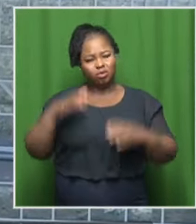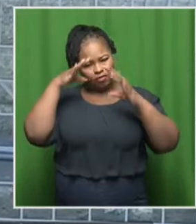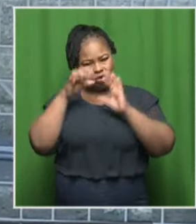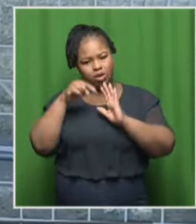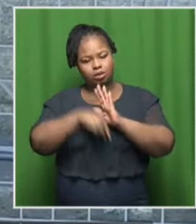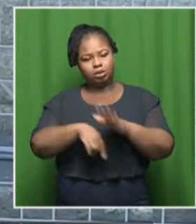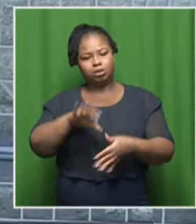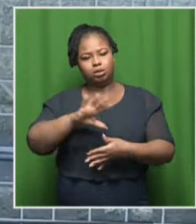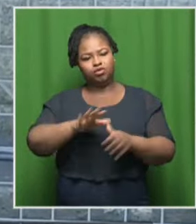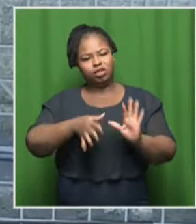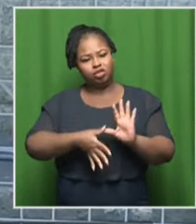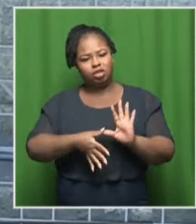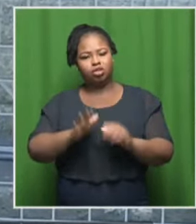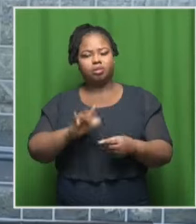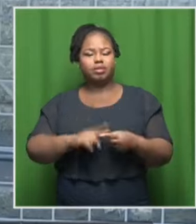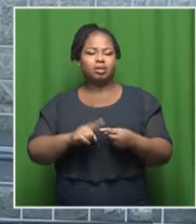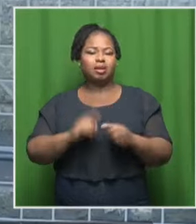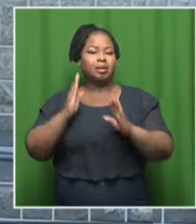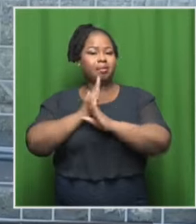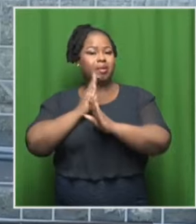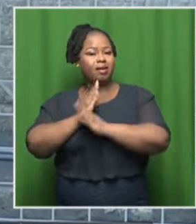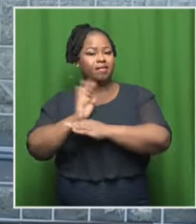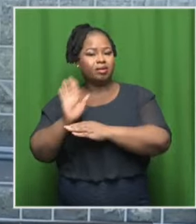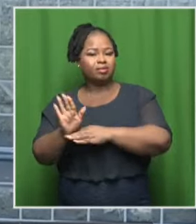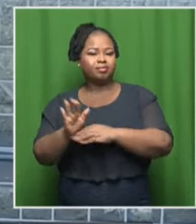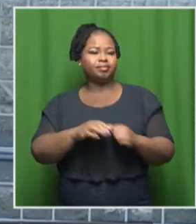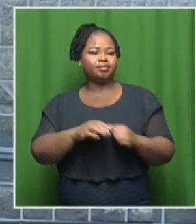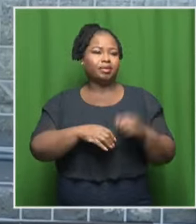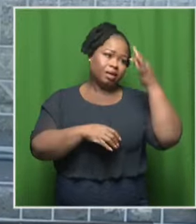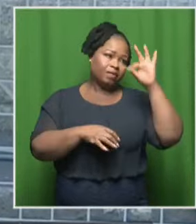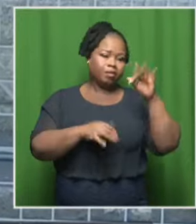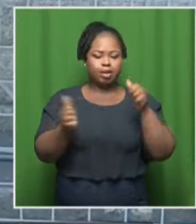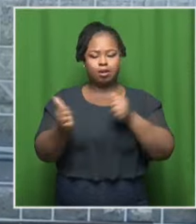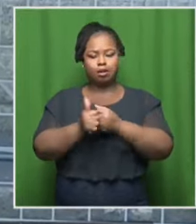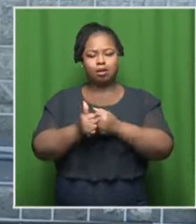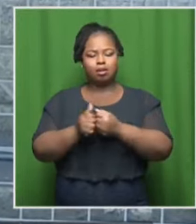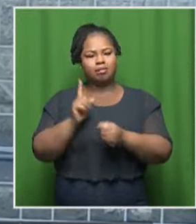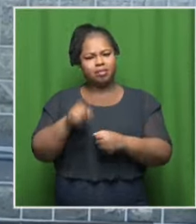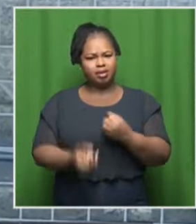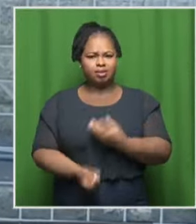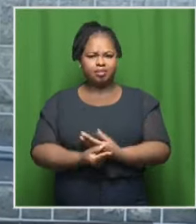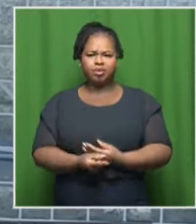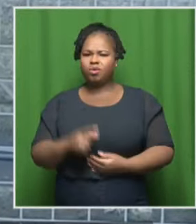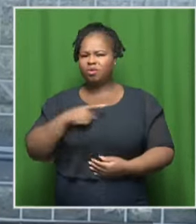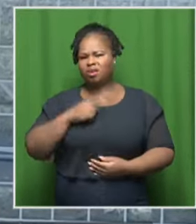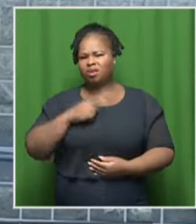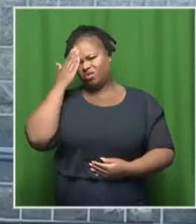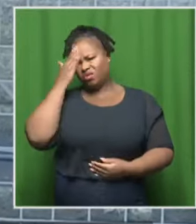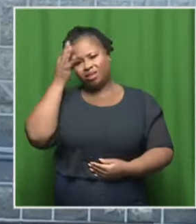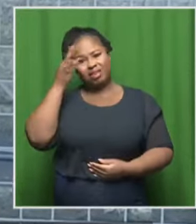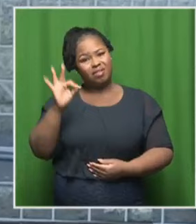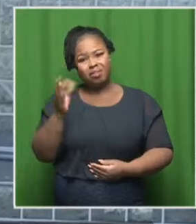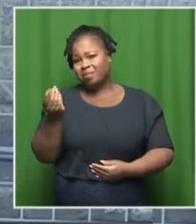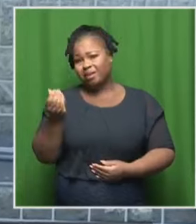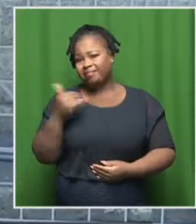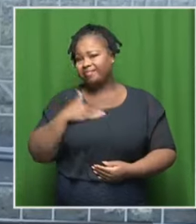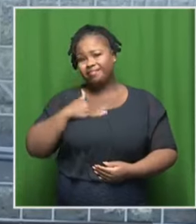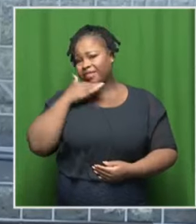on infrastructure and private-public partnerships to ensure that that happens, because as we know, government doesn't have enough